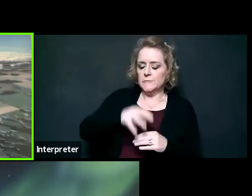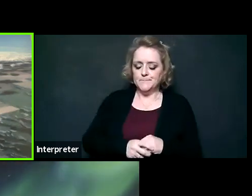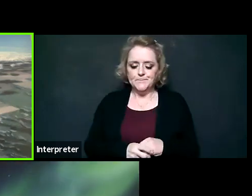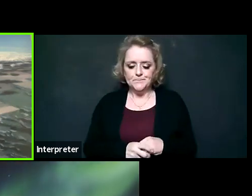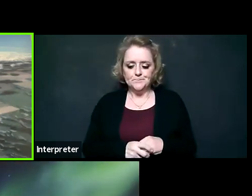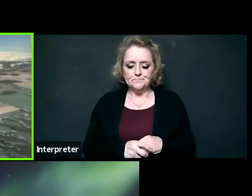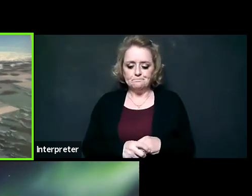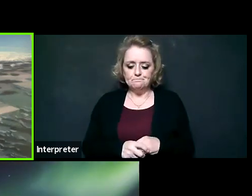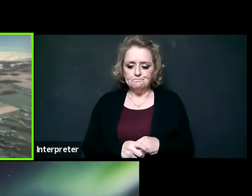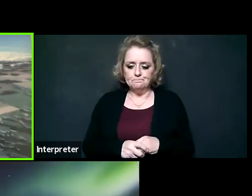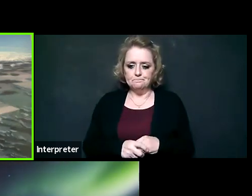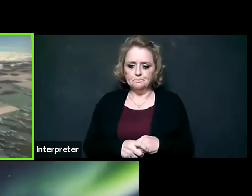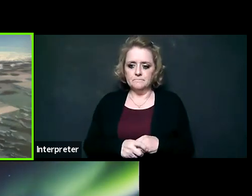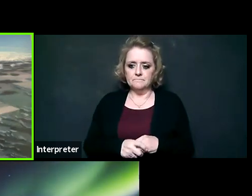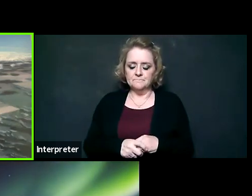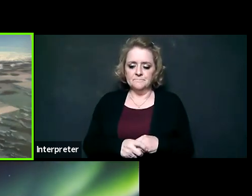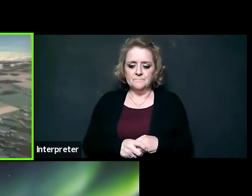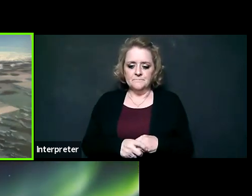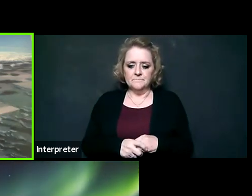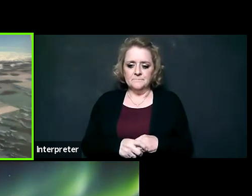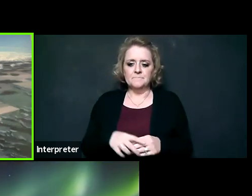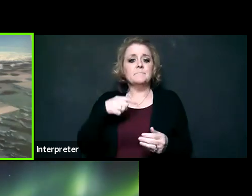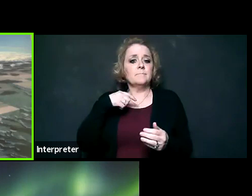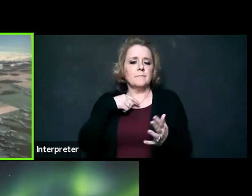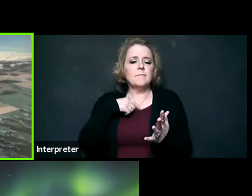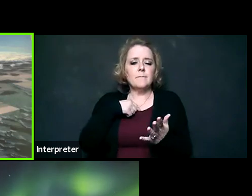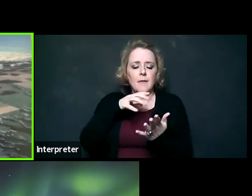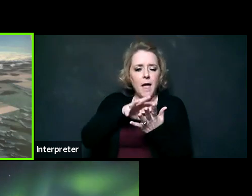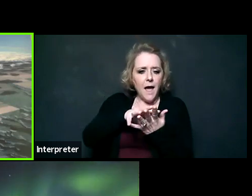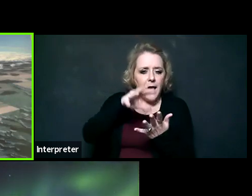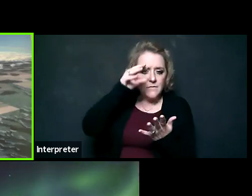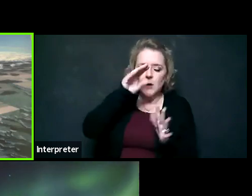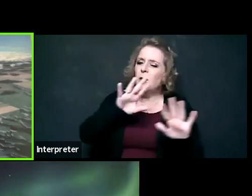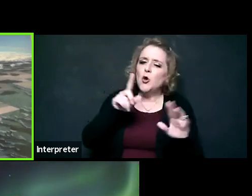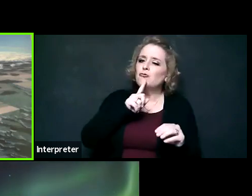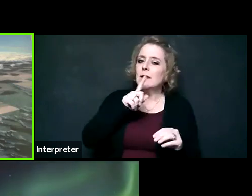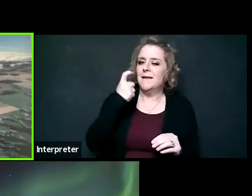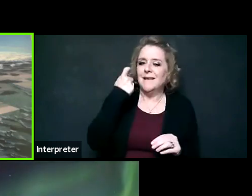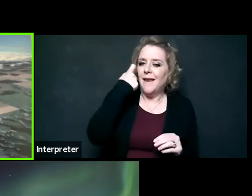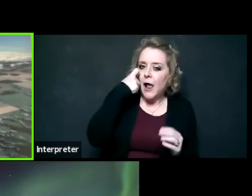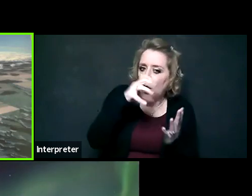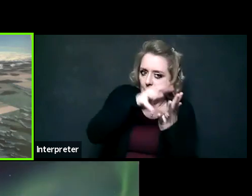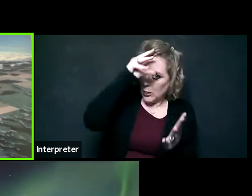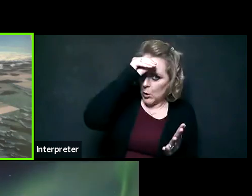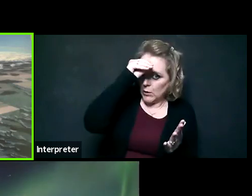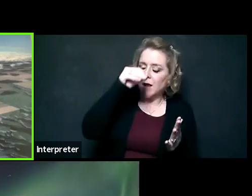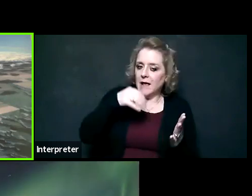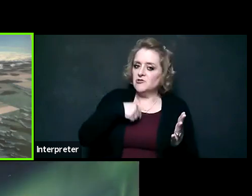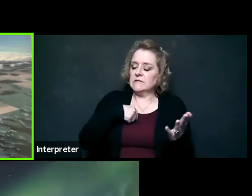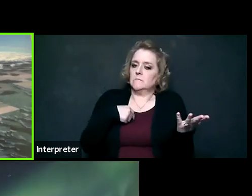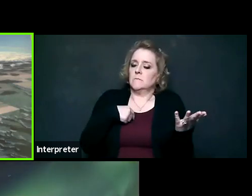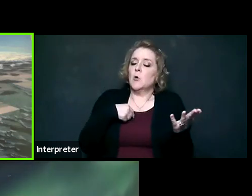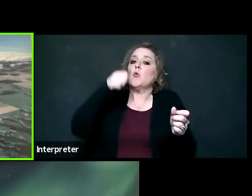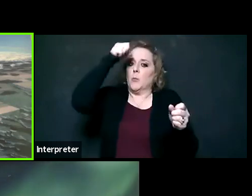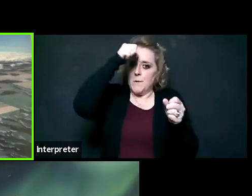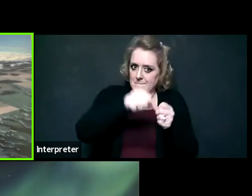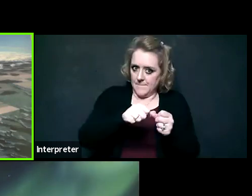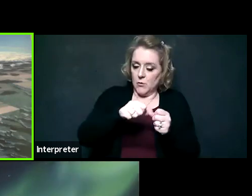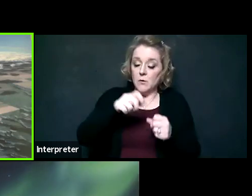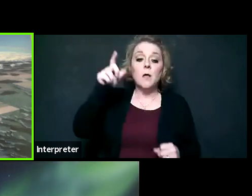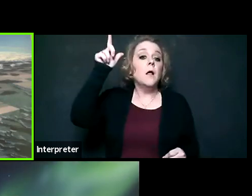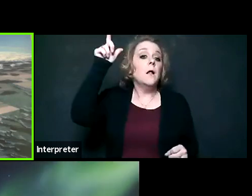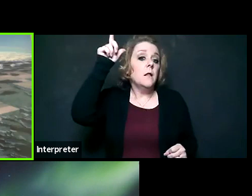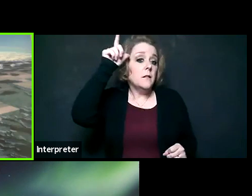that, and this is something that's been reinforced. It's not a new learning. I've learned that Lubbock citizens really